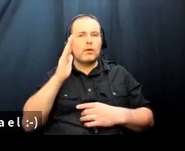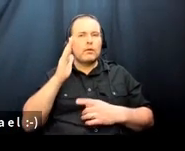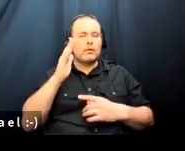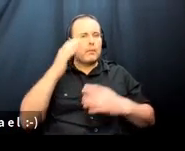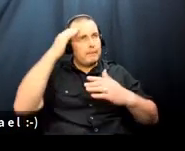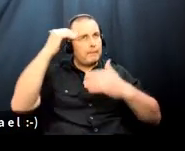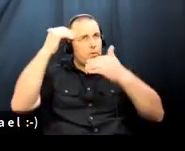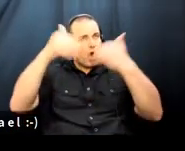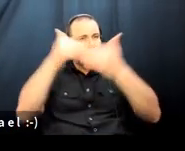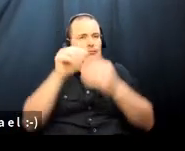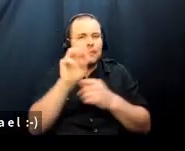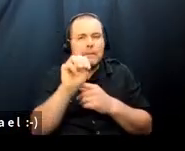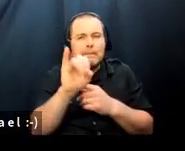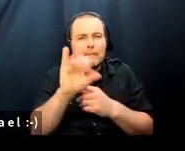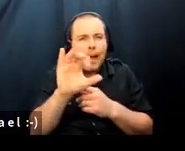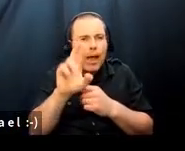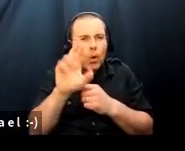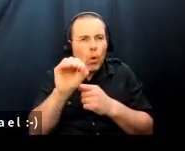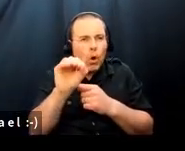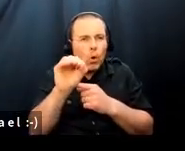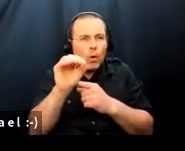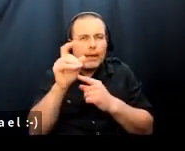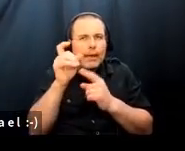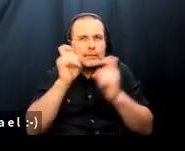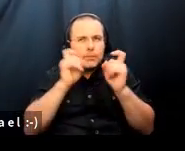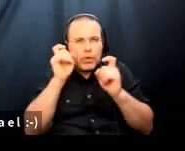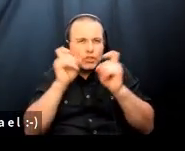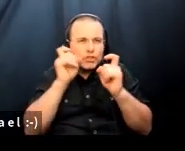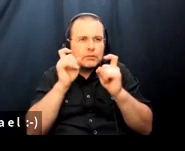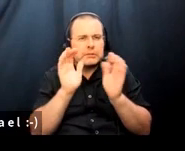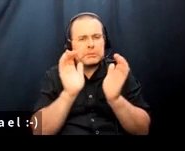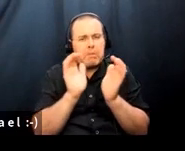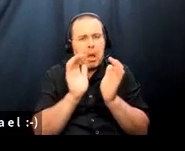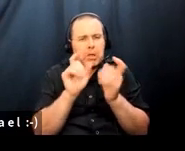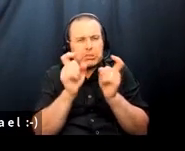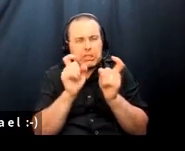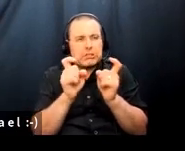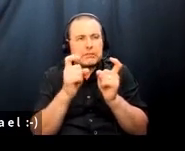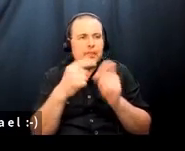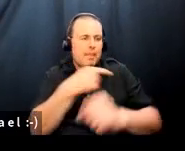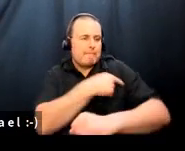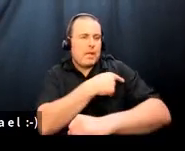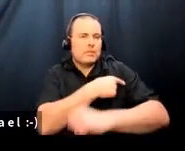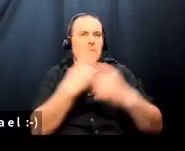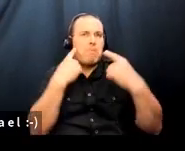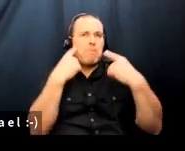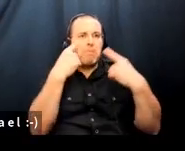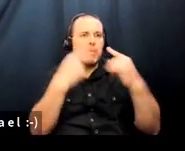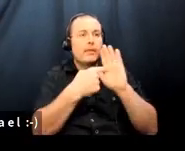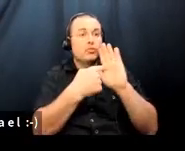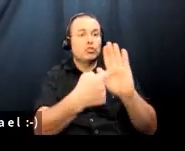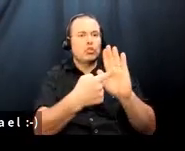expressions, small changes in the muscles of my face that show what I'm